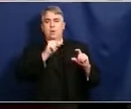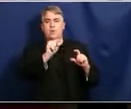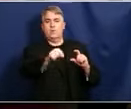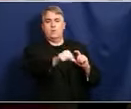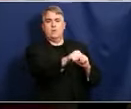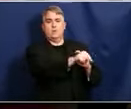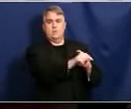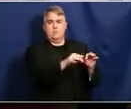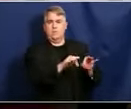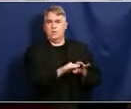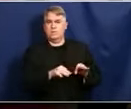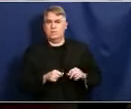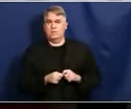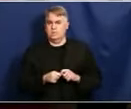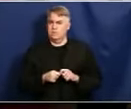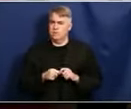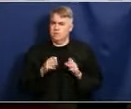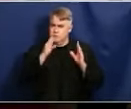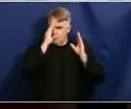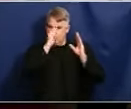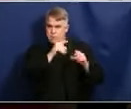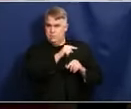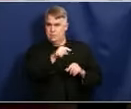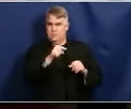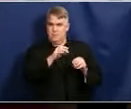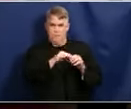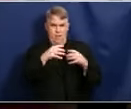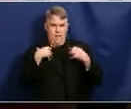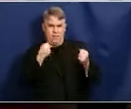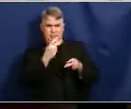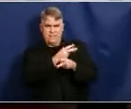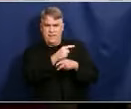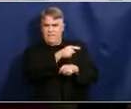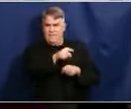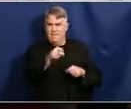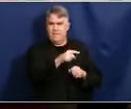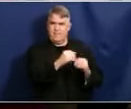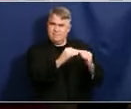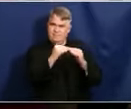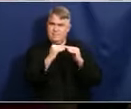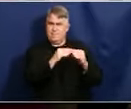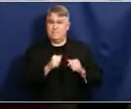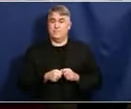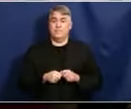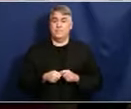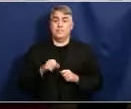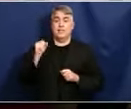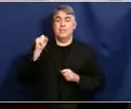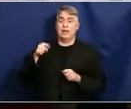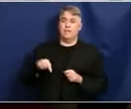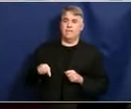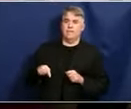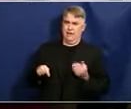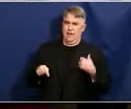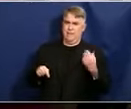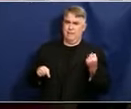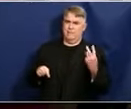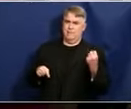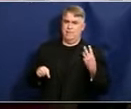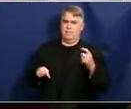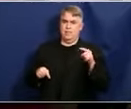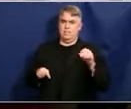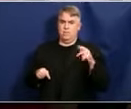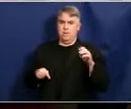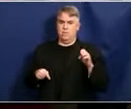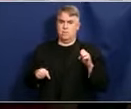of the Healthy Places Index. There were 12 zip codes in San Diego County that qualified under the Health Place Index, including in